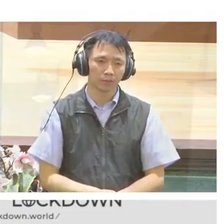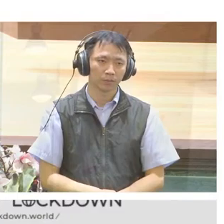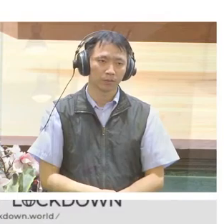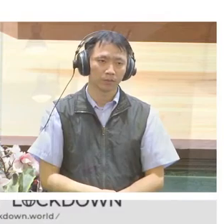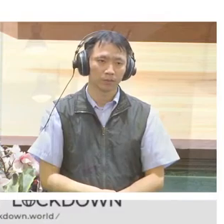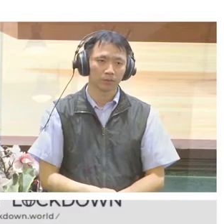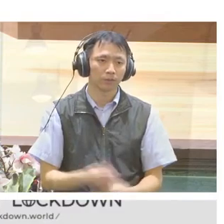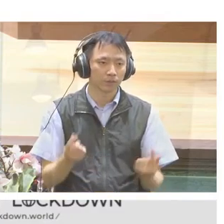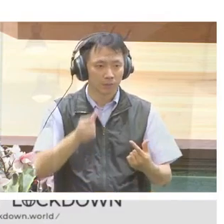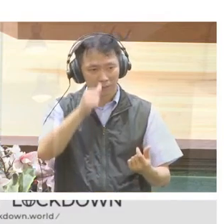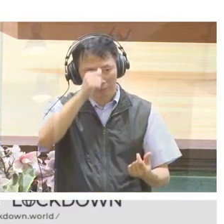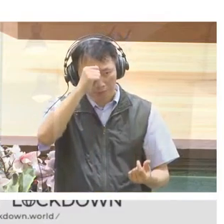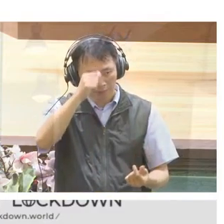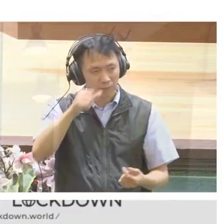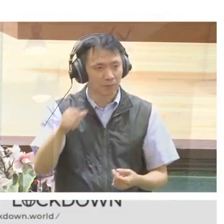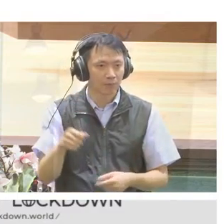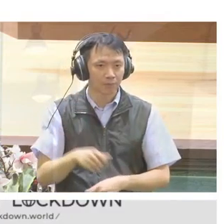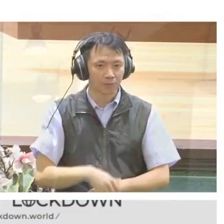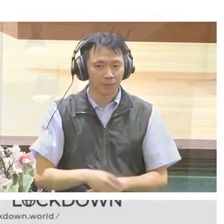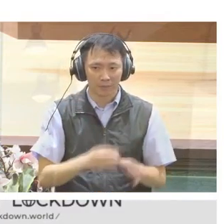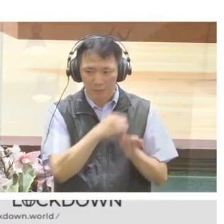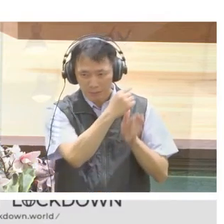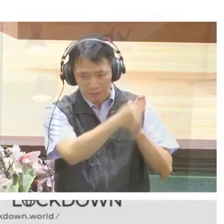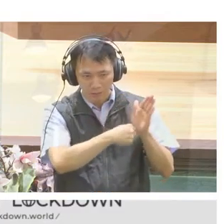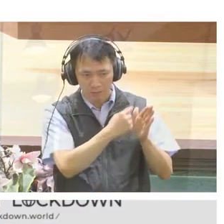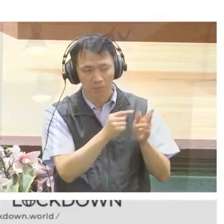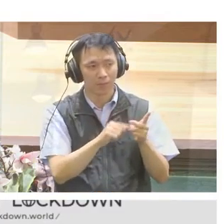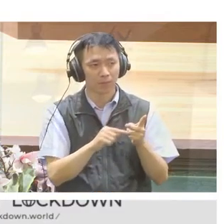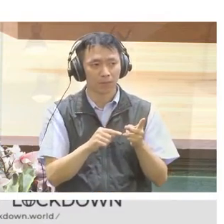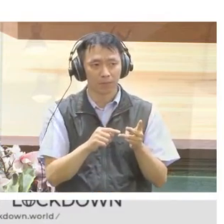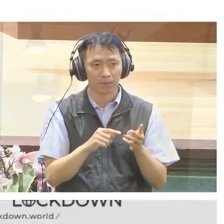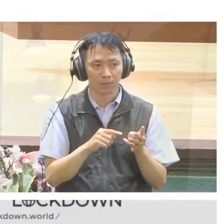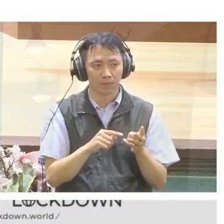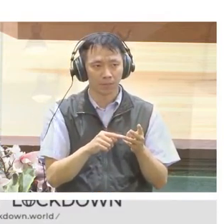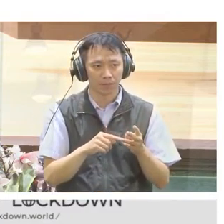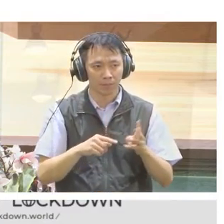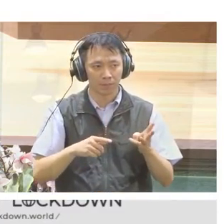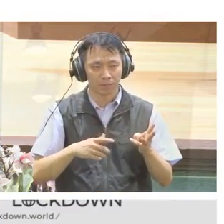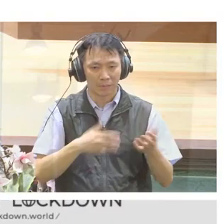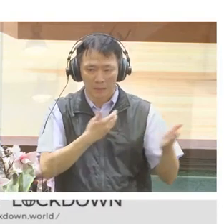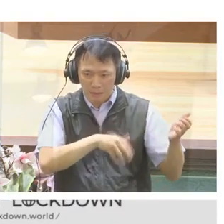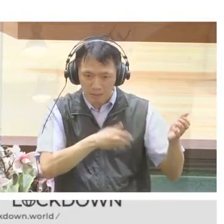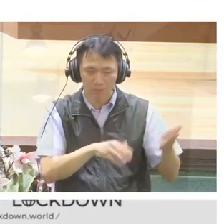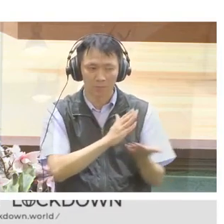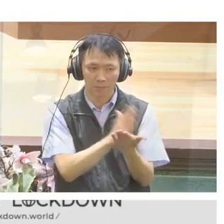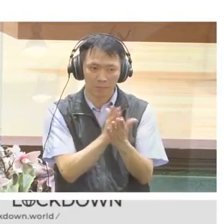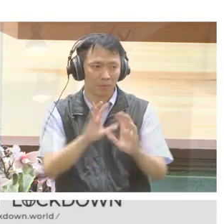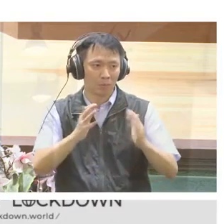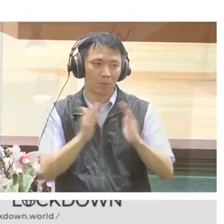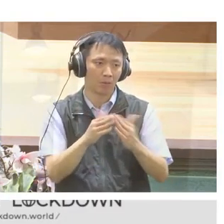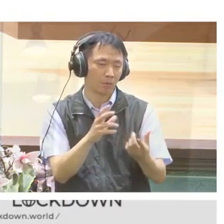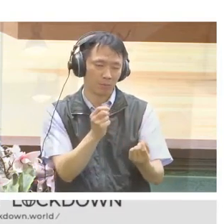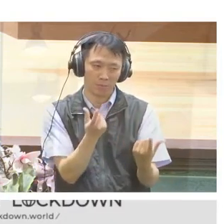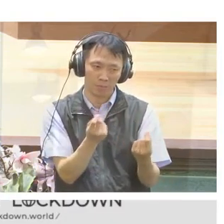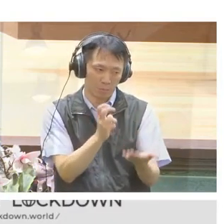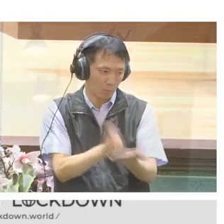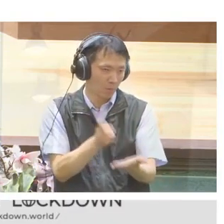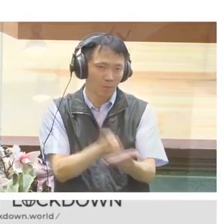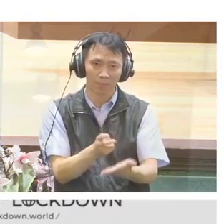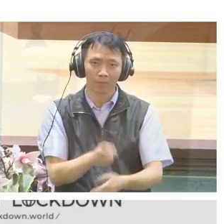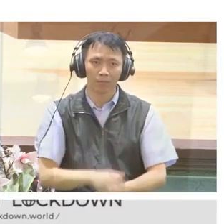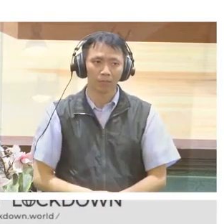Lanka, Bangladesh. Argentina was very strict, where everyone just had to stay home, much like Mark had